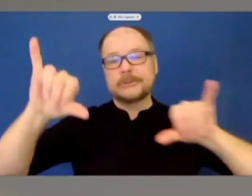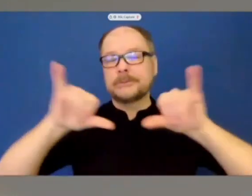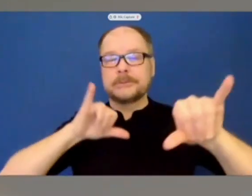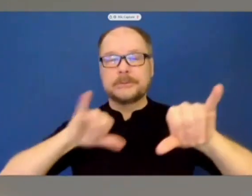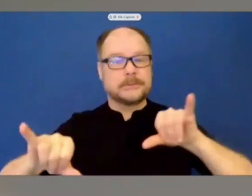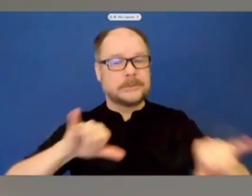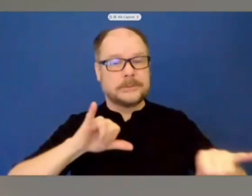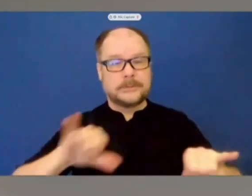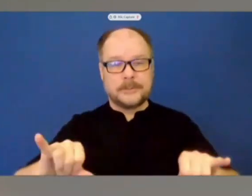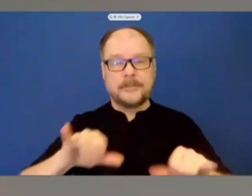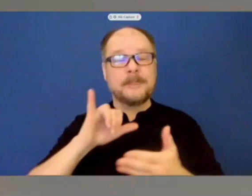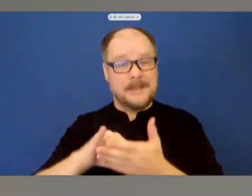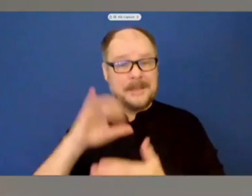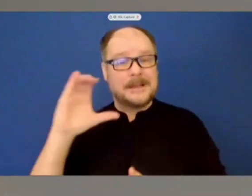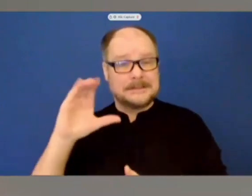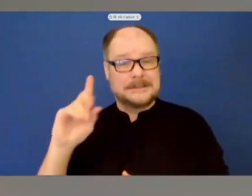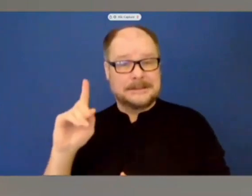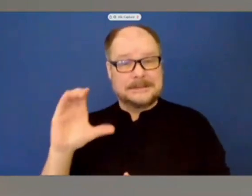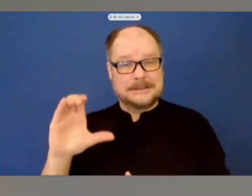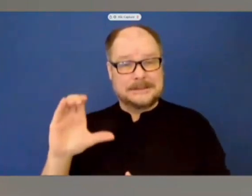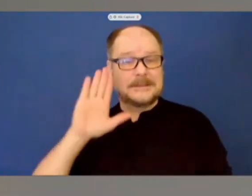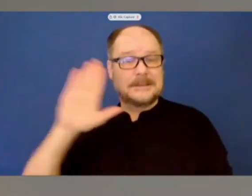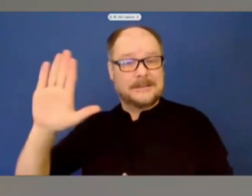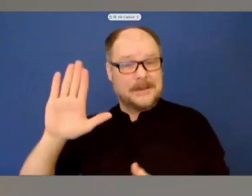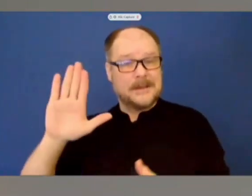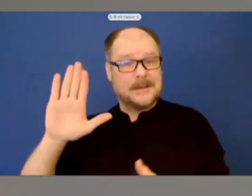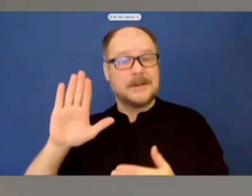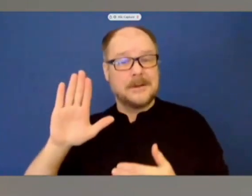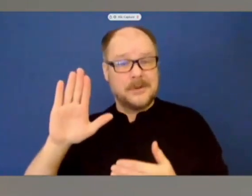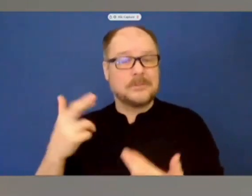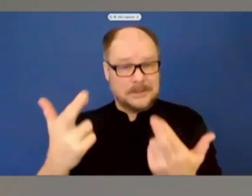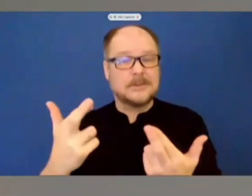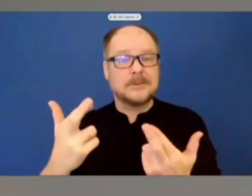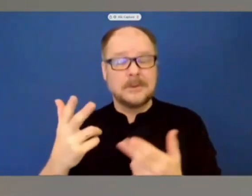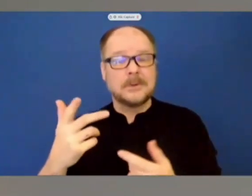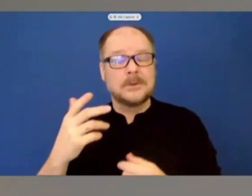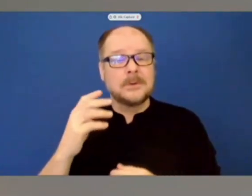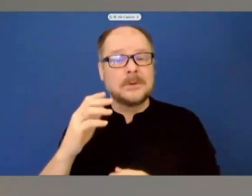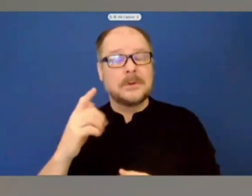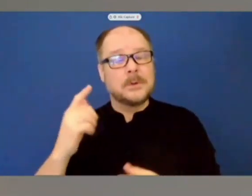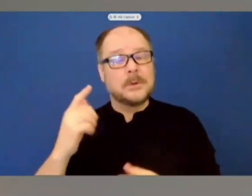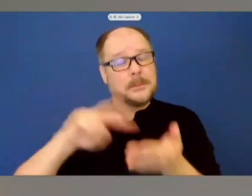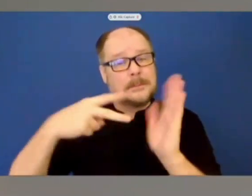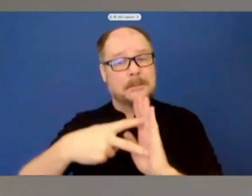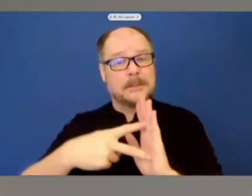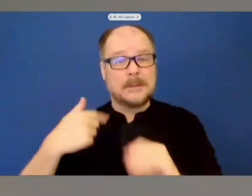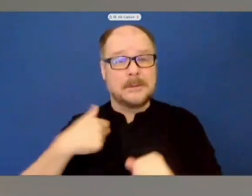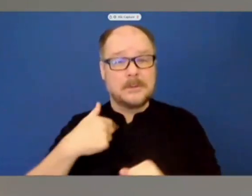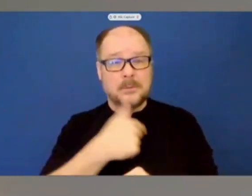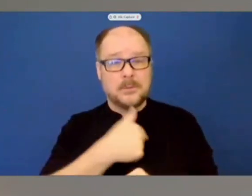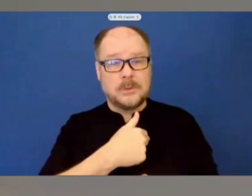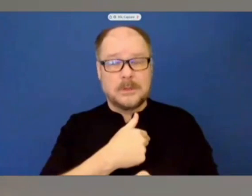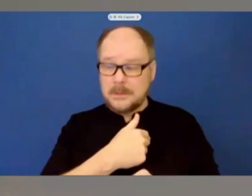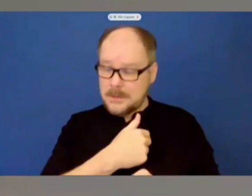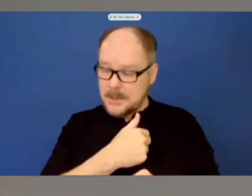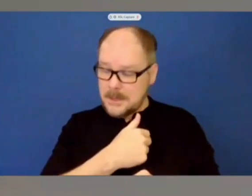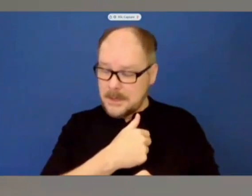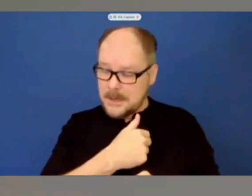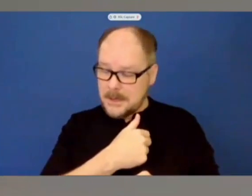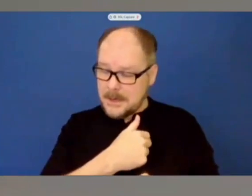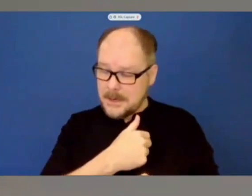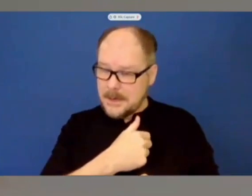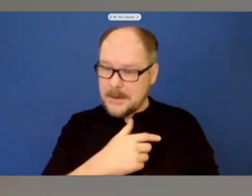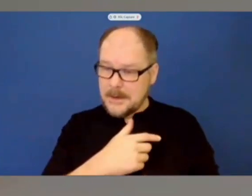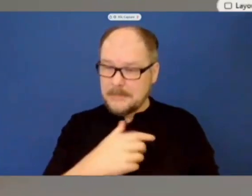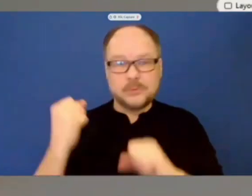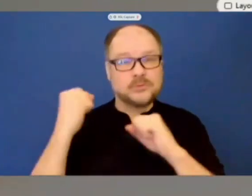been a recommendation from CDC, is to leave these encampments alone. So there has not been a particular interest or desire